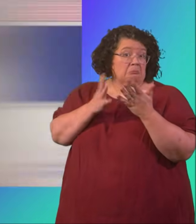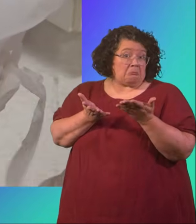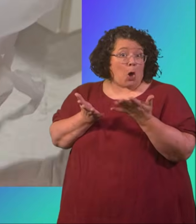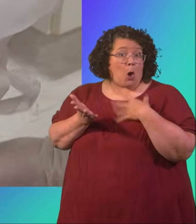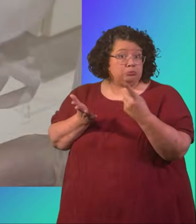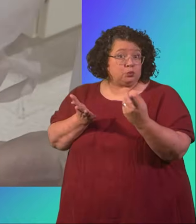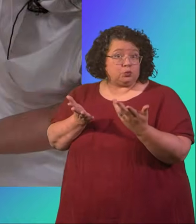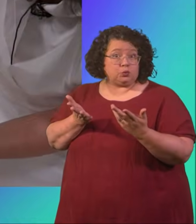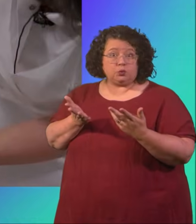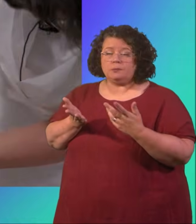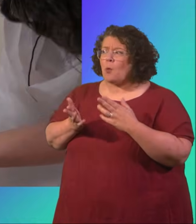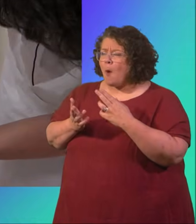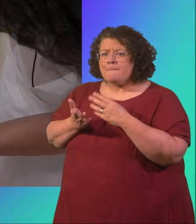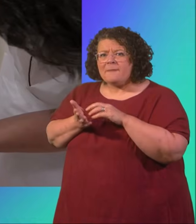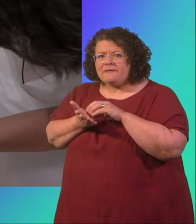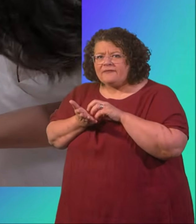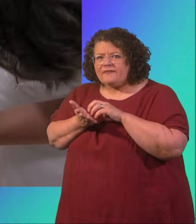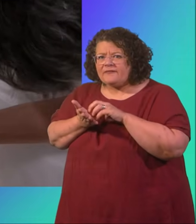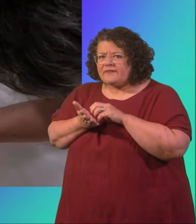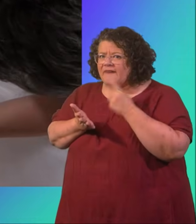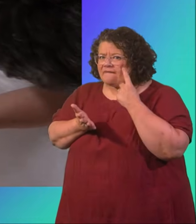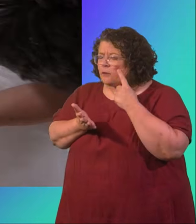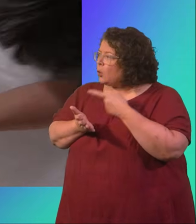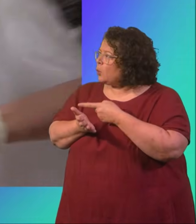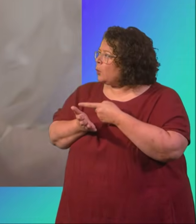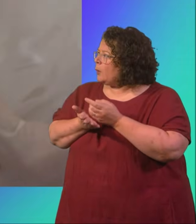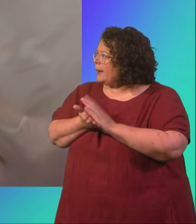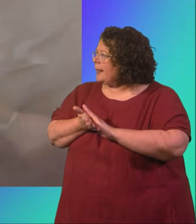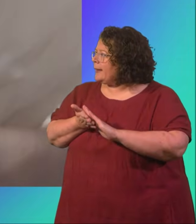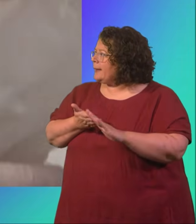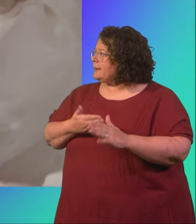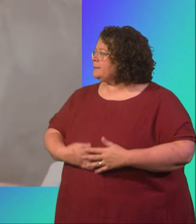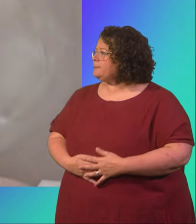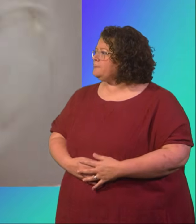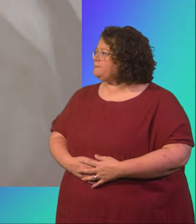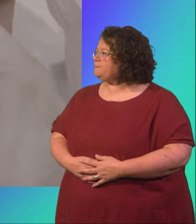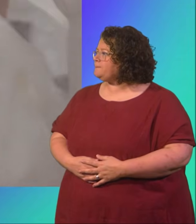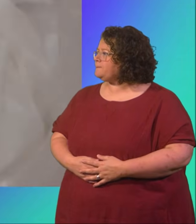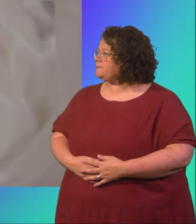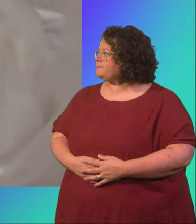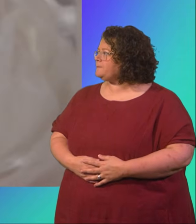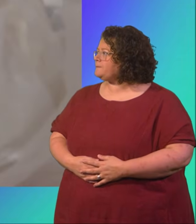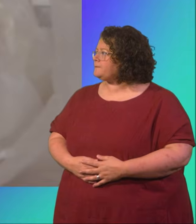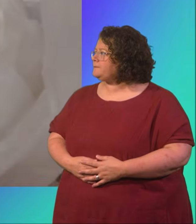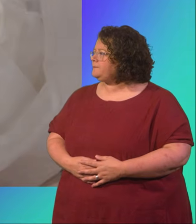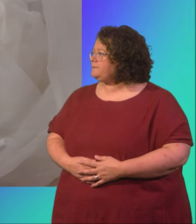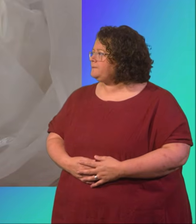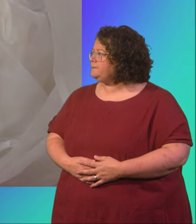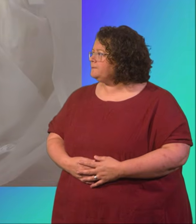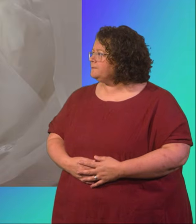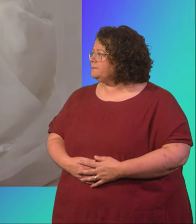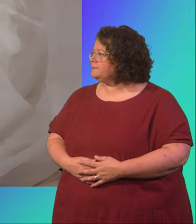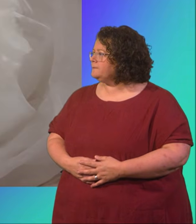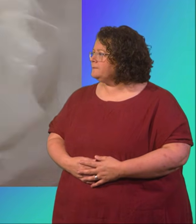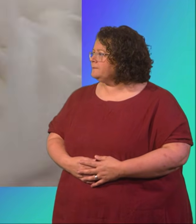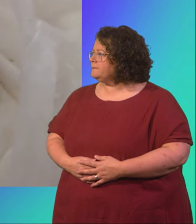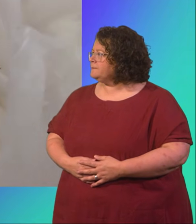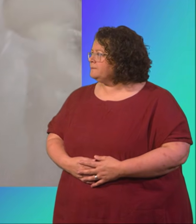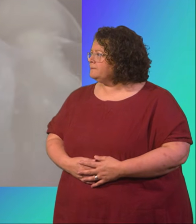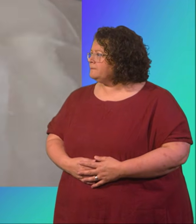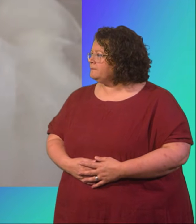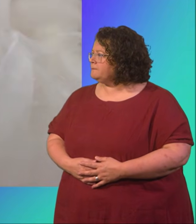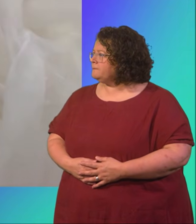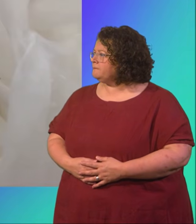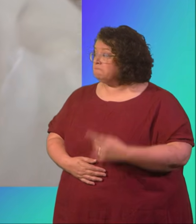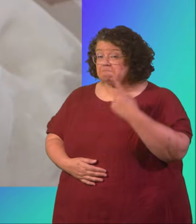wound. Prepare yourself. It can look a bit icky. And there we go. Are you looking? Cleaned up quite a bit,